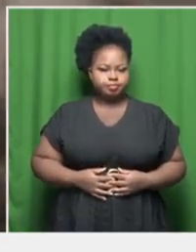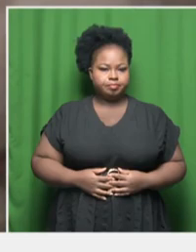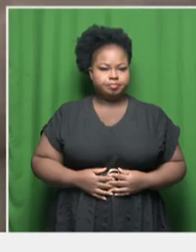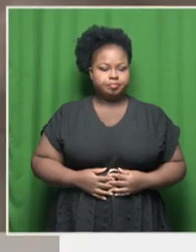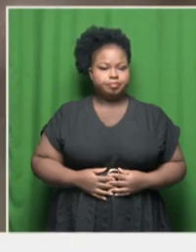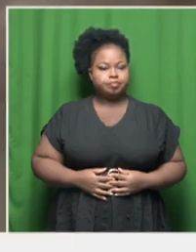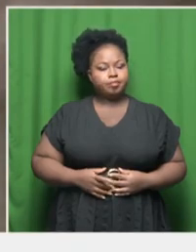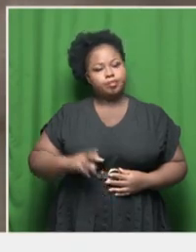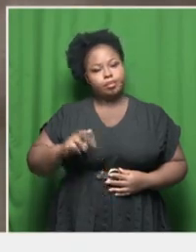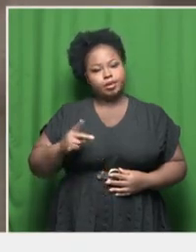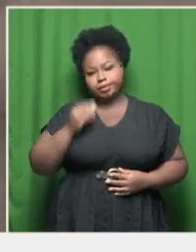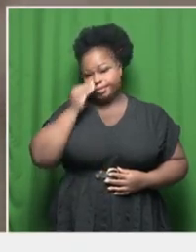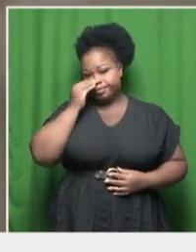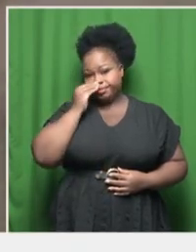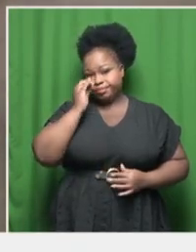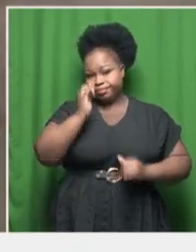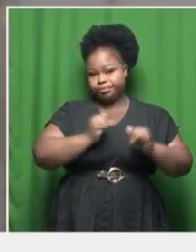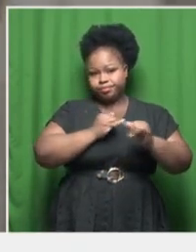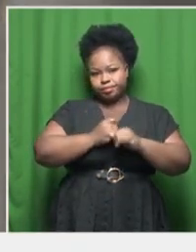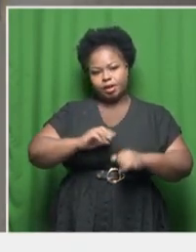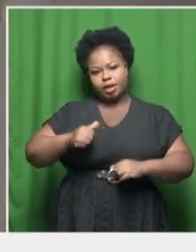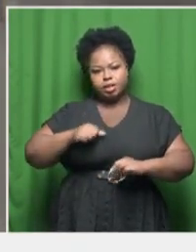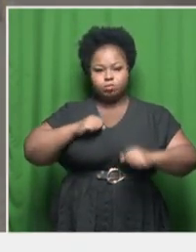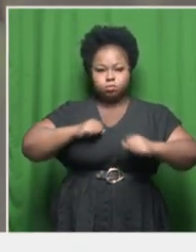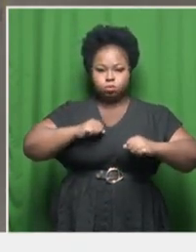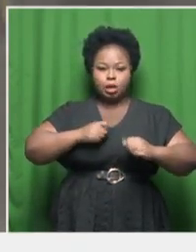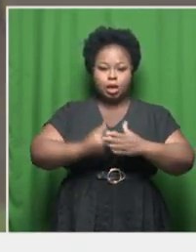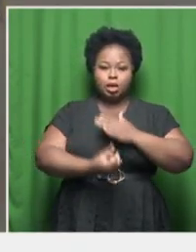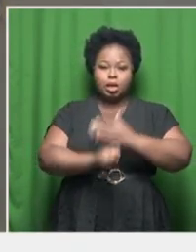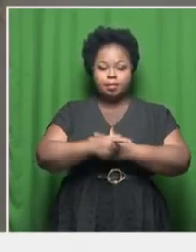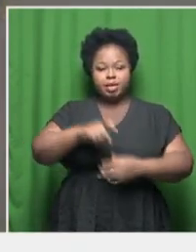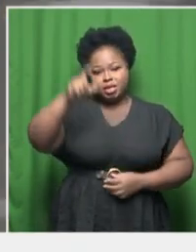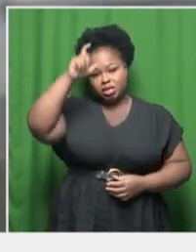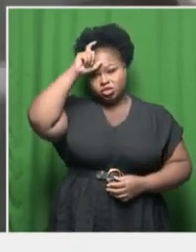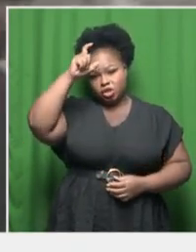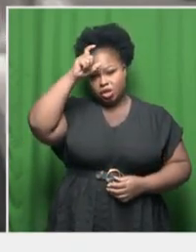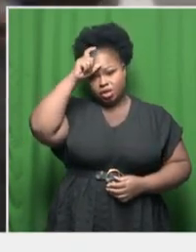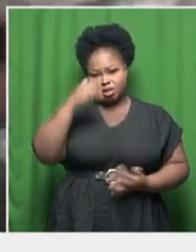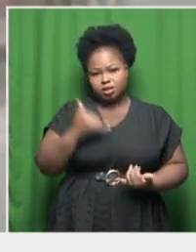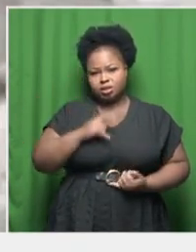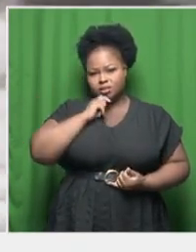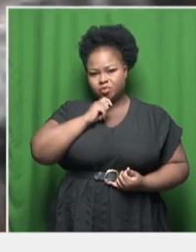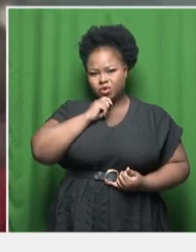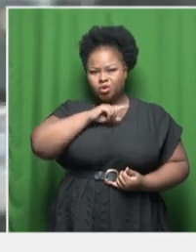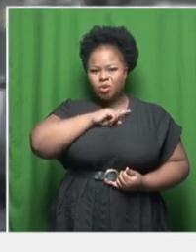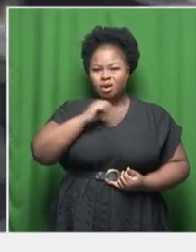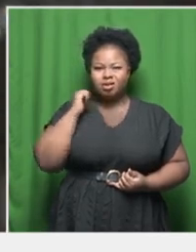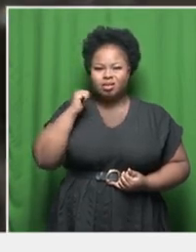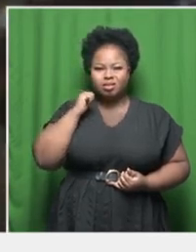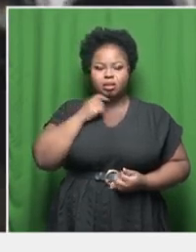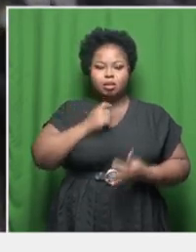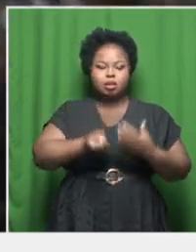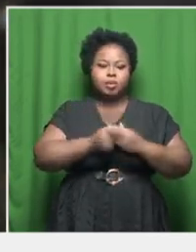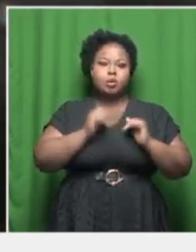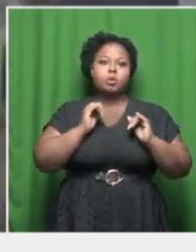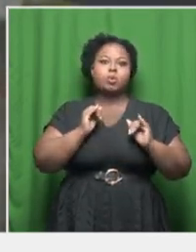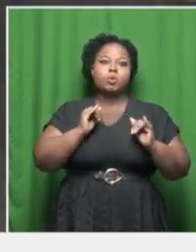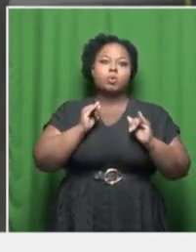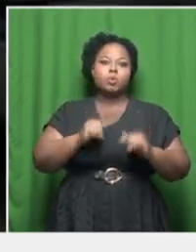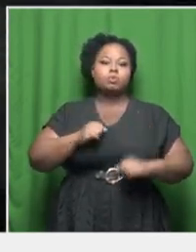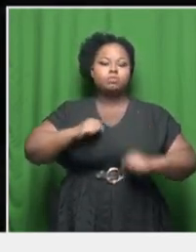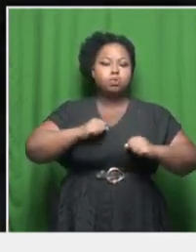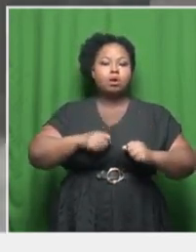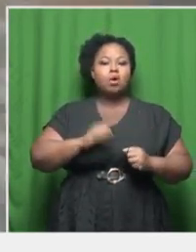And in international news, another earthquake has struck Turkey this morning following yesterday's powerful quake that killed